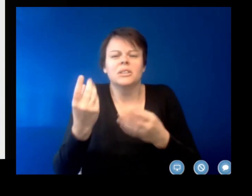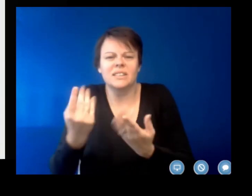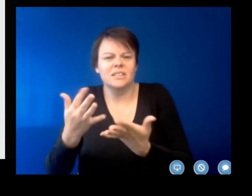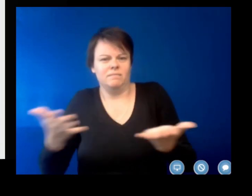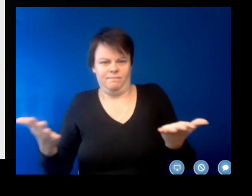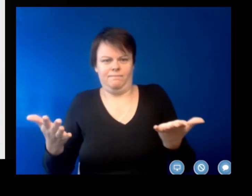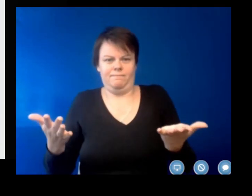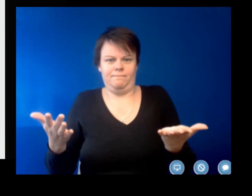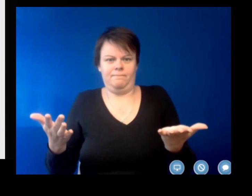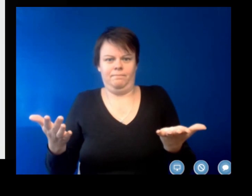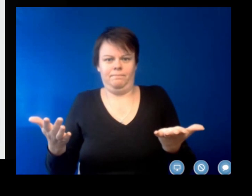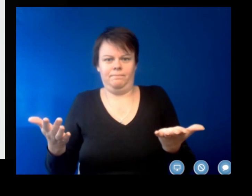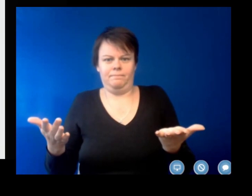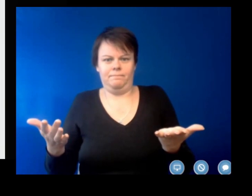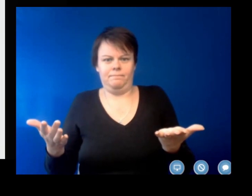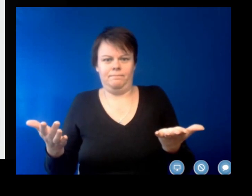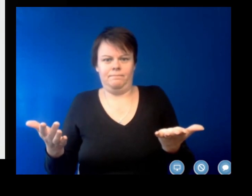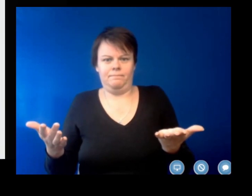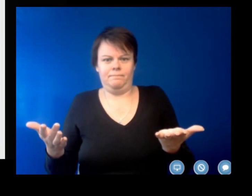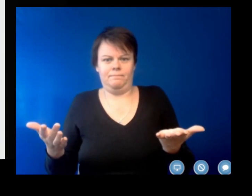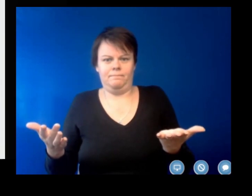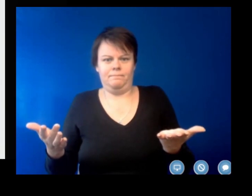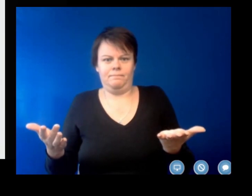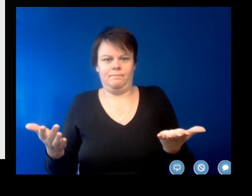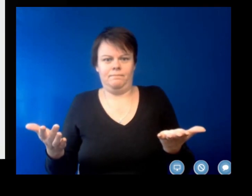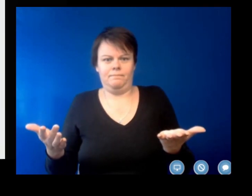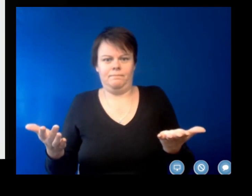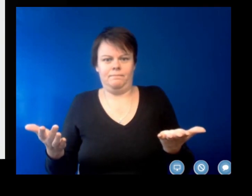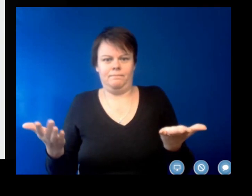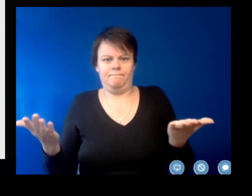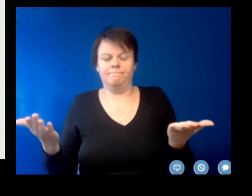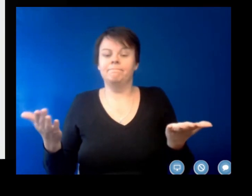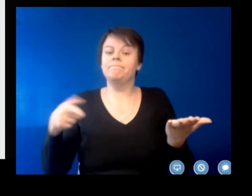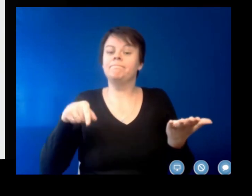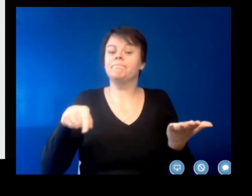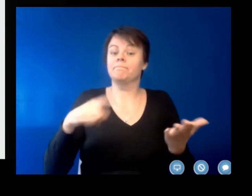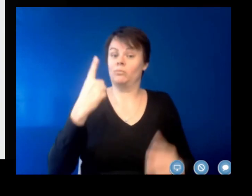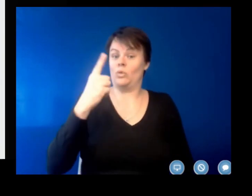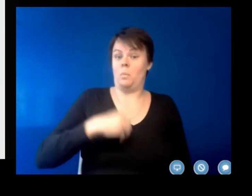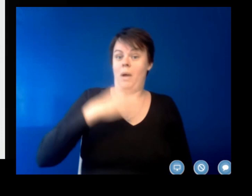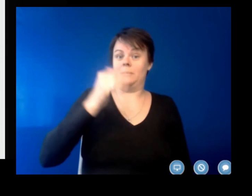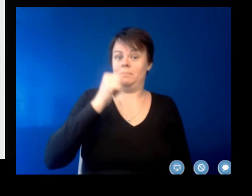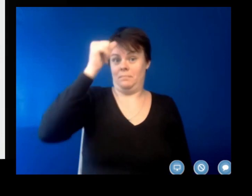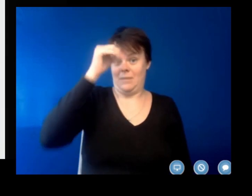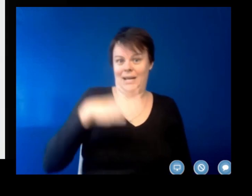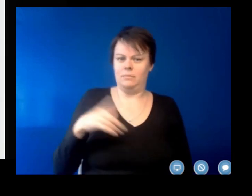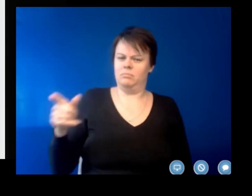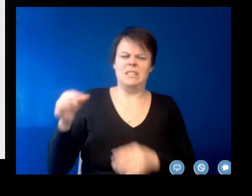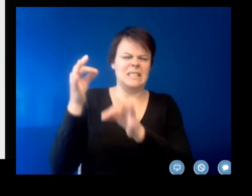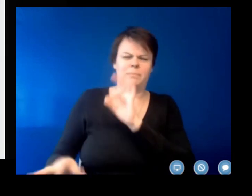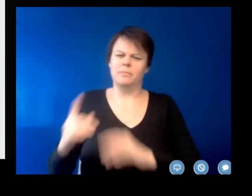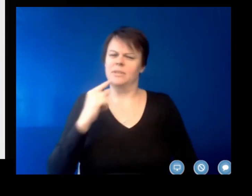the newly experienced situation is becoming a new vicinity, a new